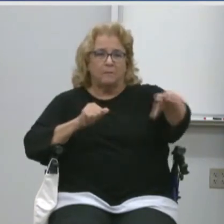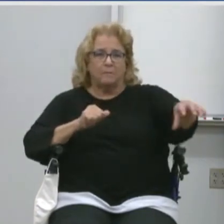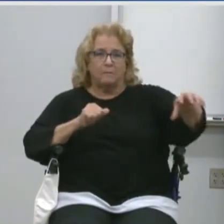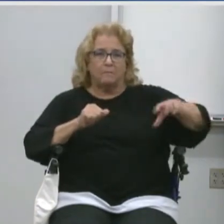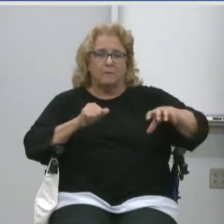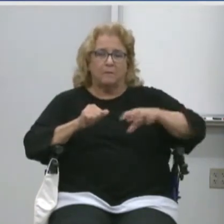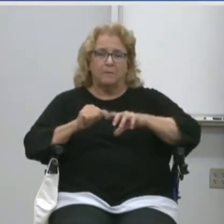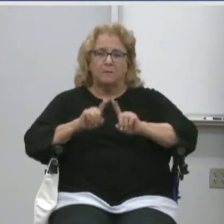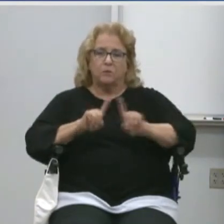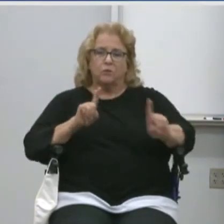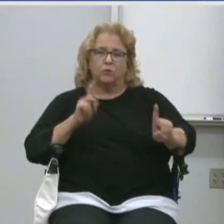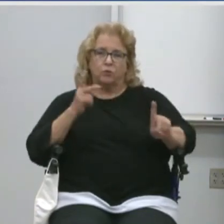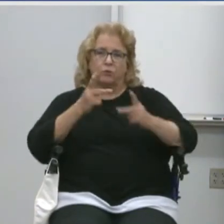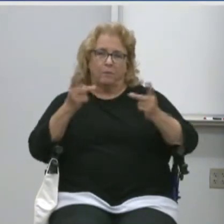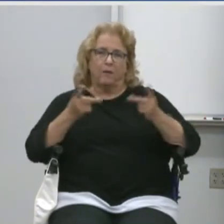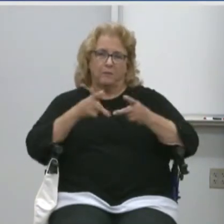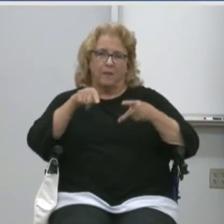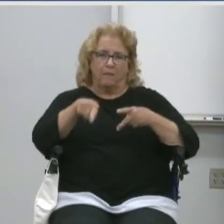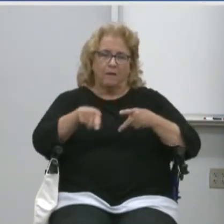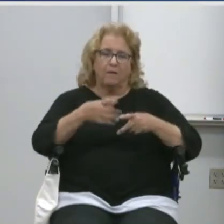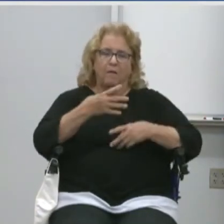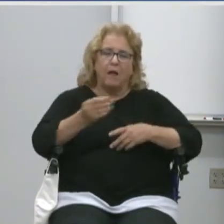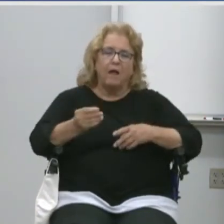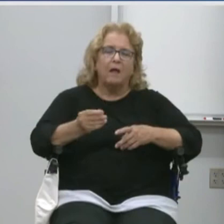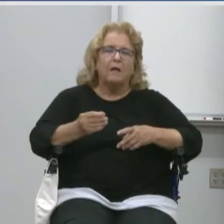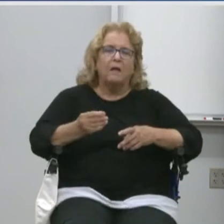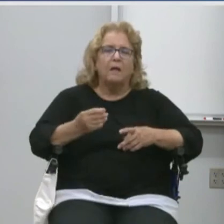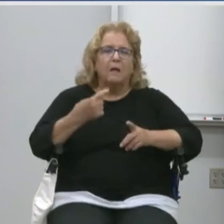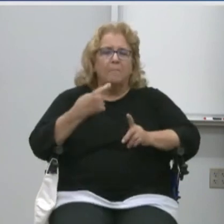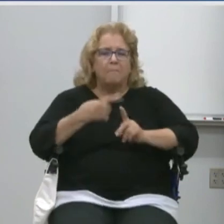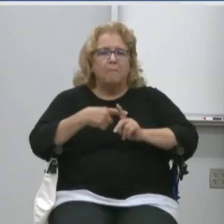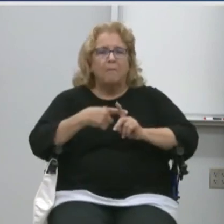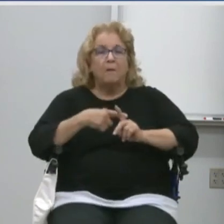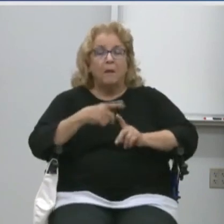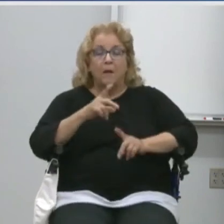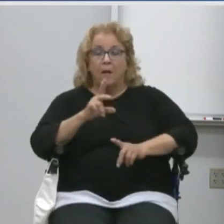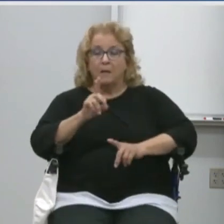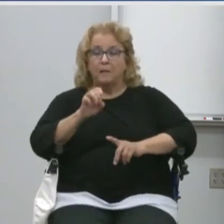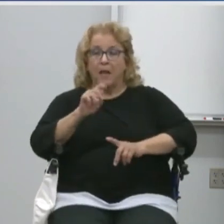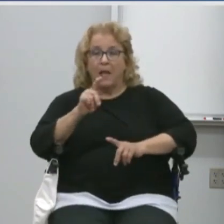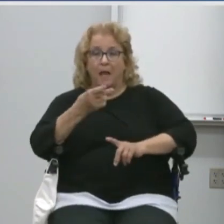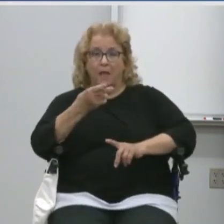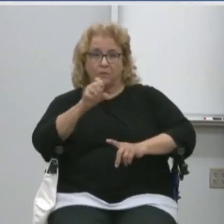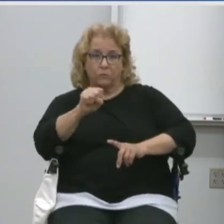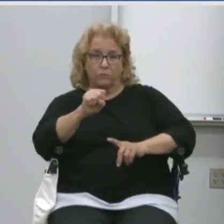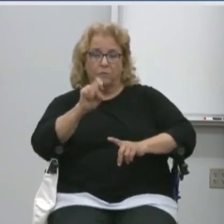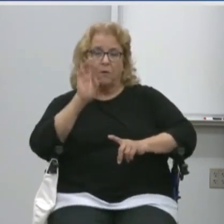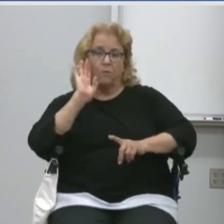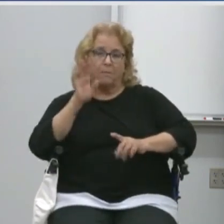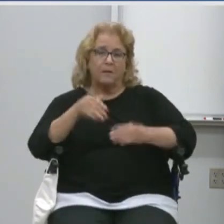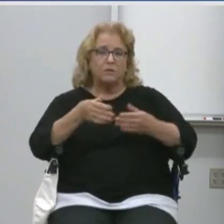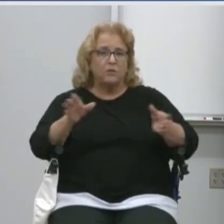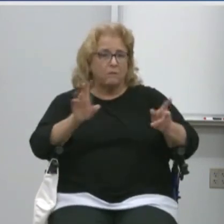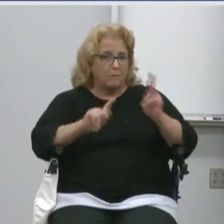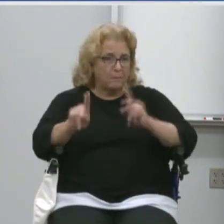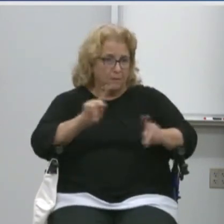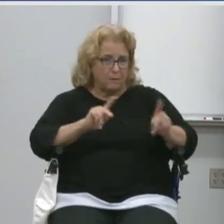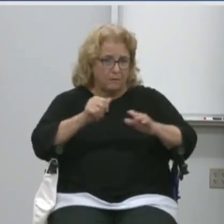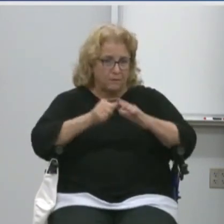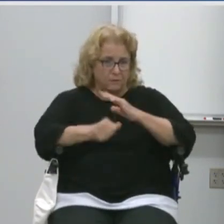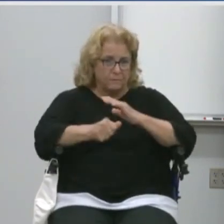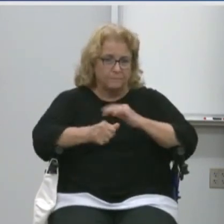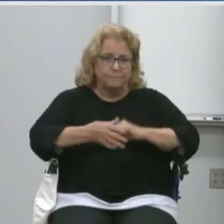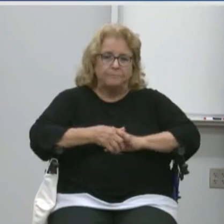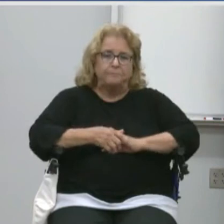so 2 locations there. Then also at the DeLand High School, that will be our general population shelter.